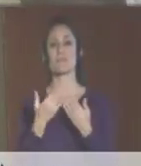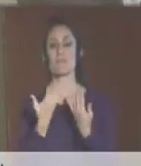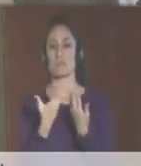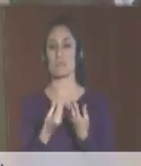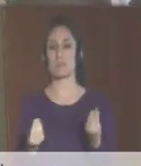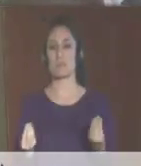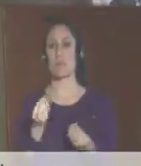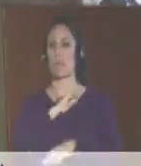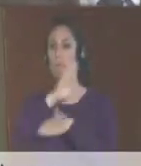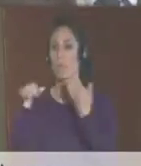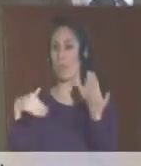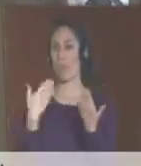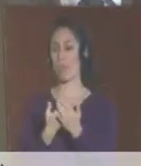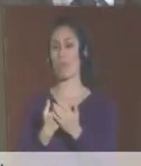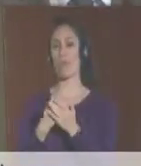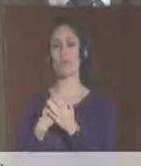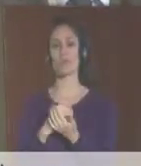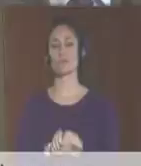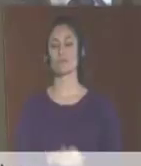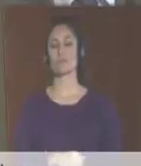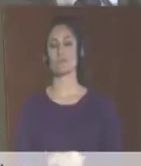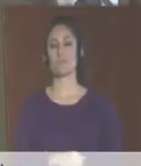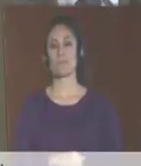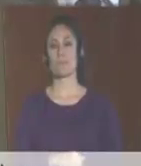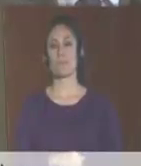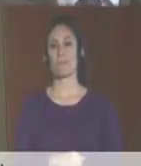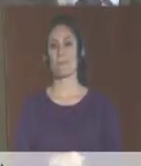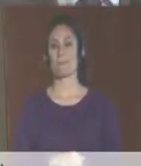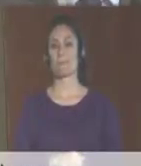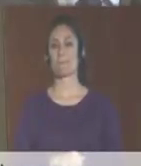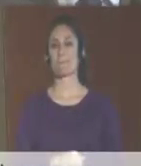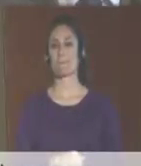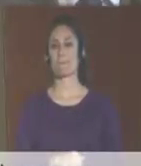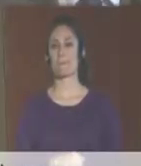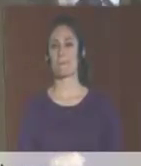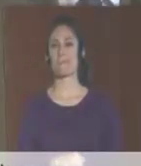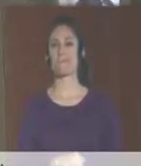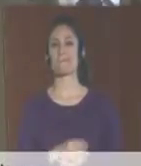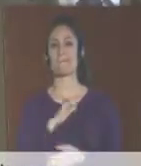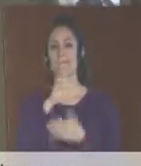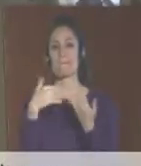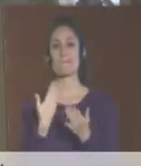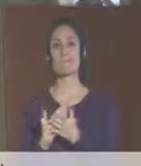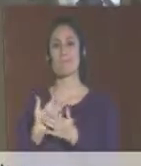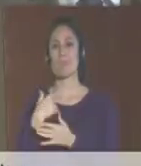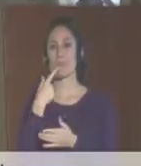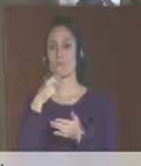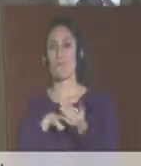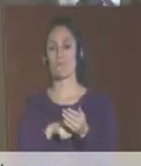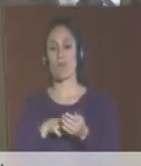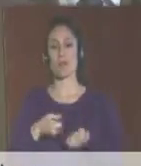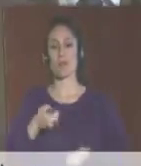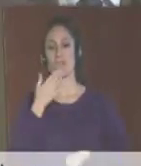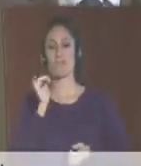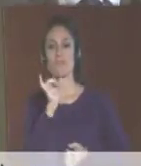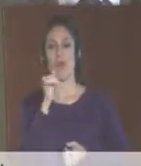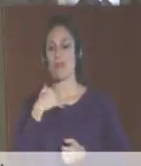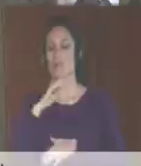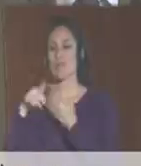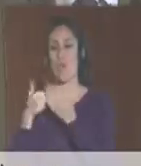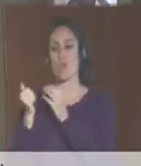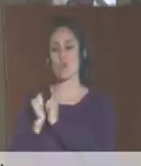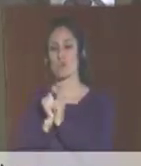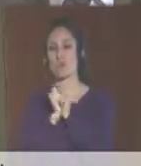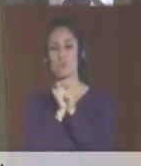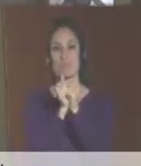ourselves, we will all adopt the measures. And if we are all pulling in the same